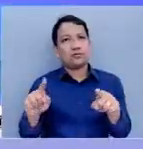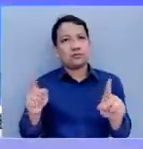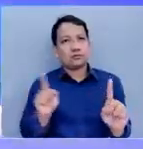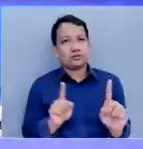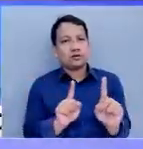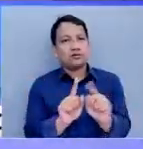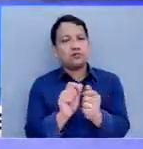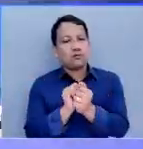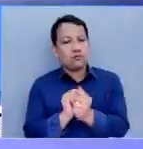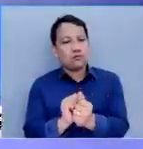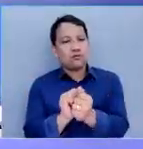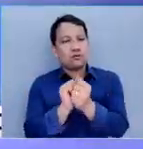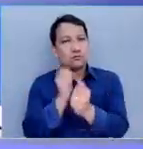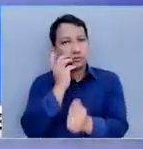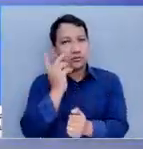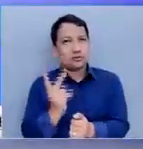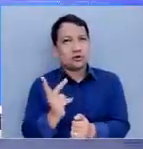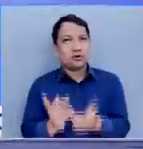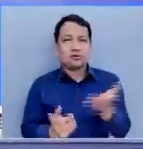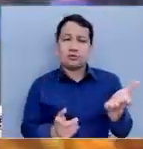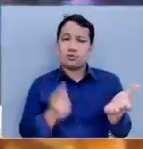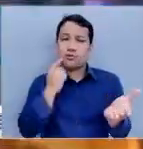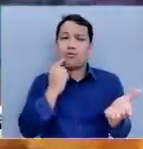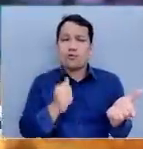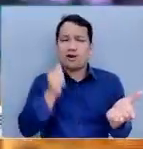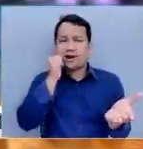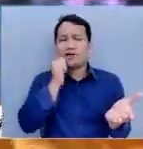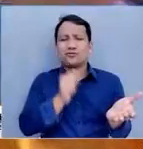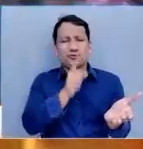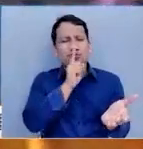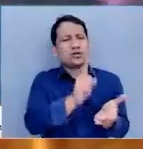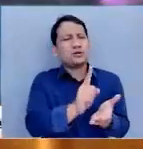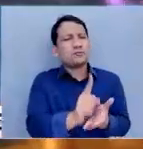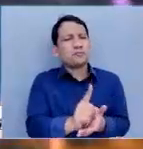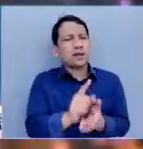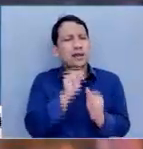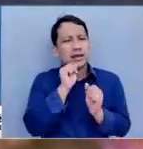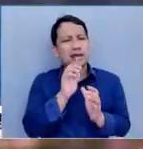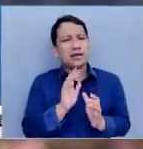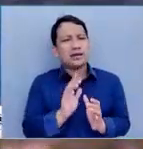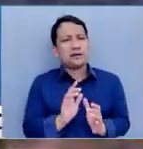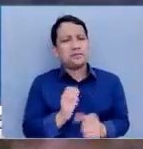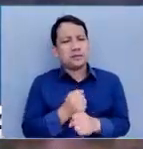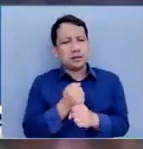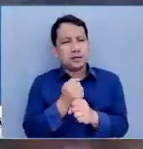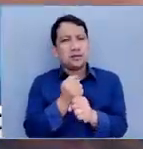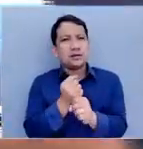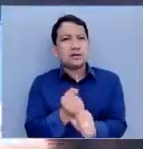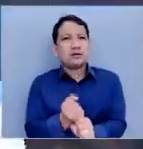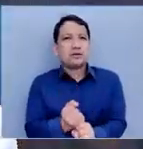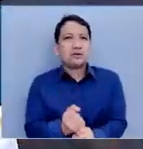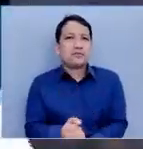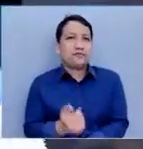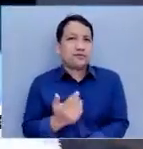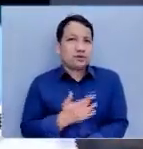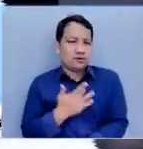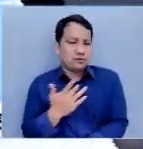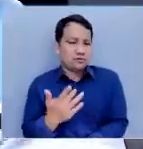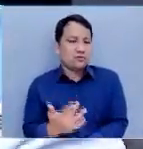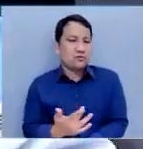no fool. Cause girl, you make me feel so.